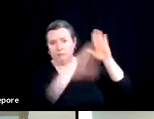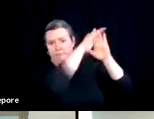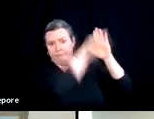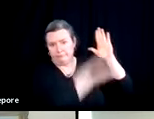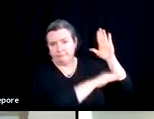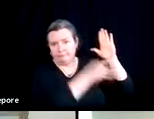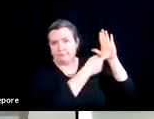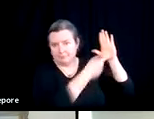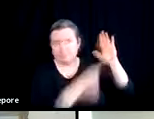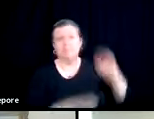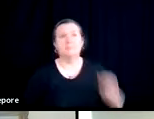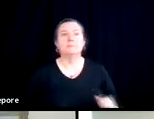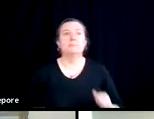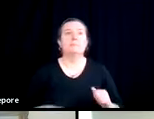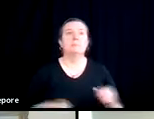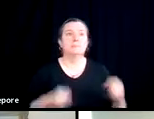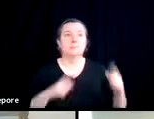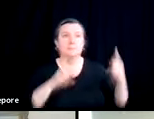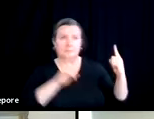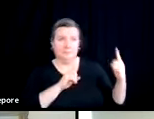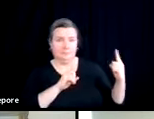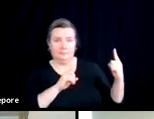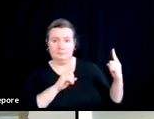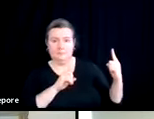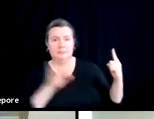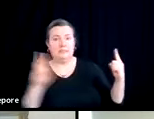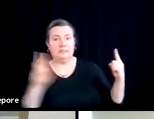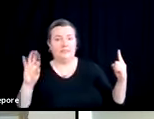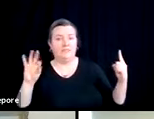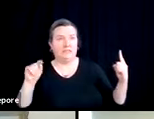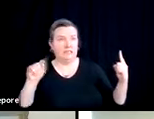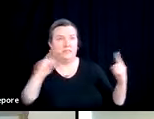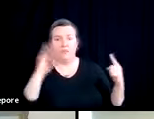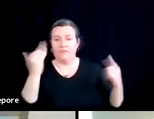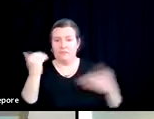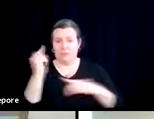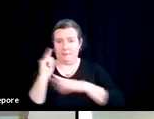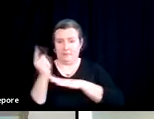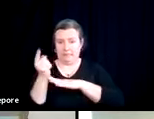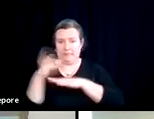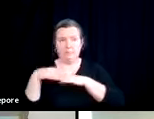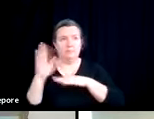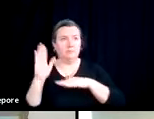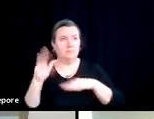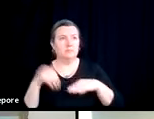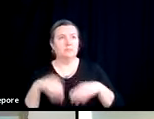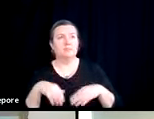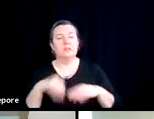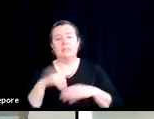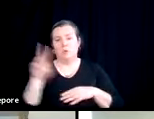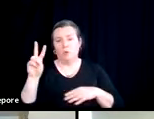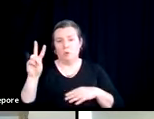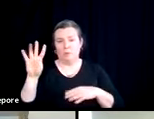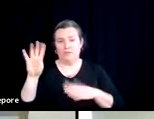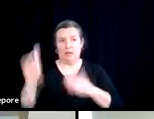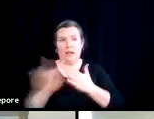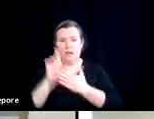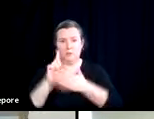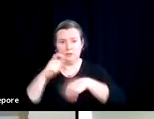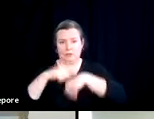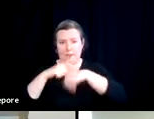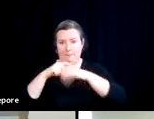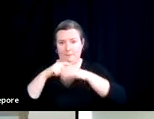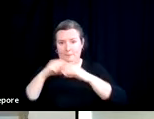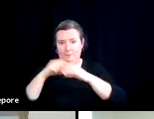cumulative 15 minutes in a 24-hour block? And the conclusion that we